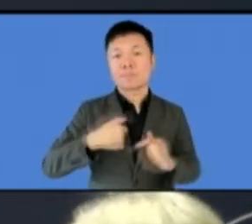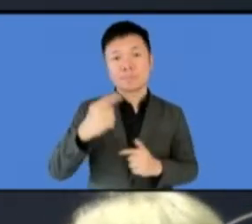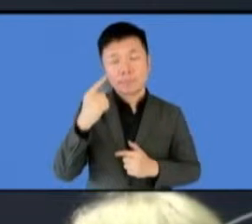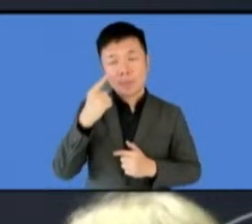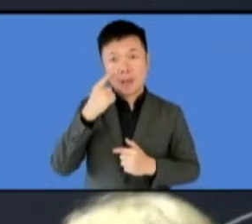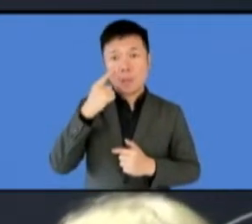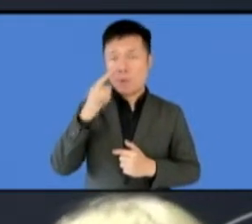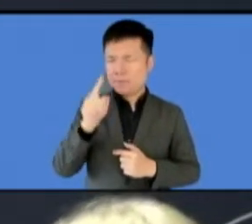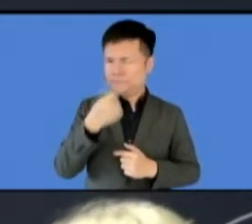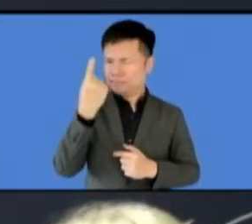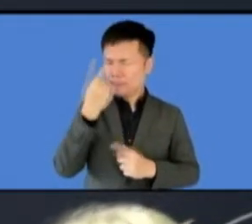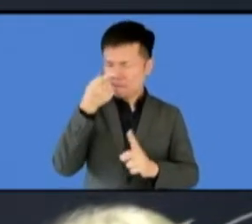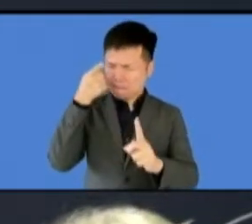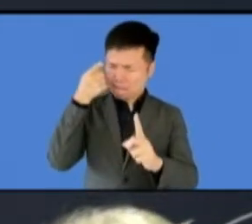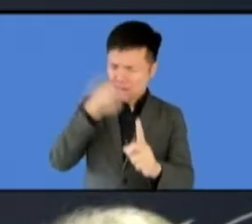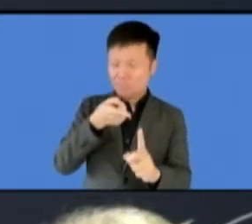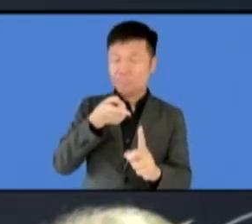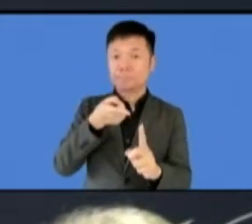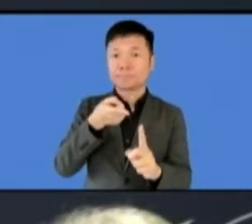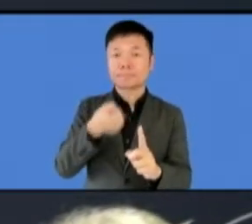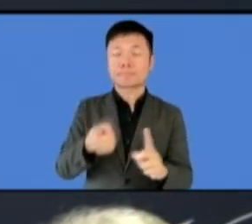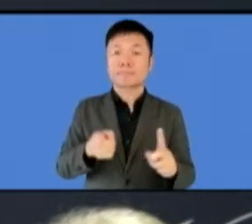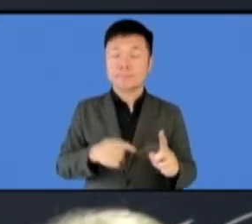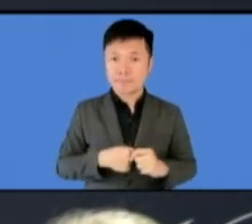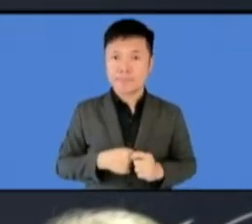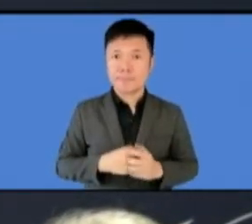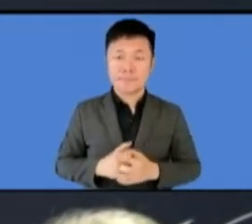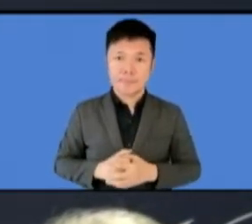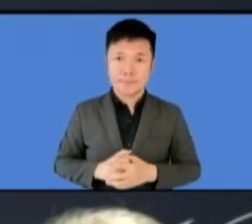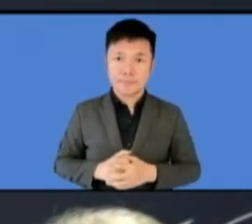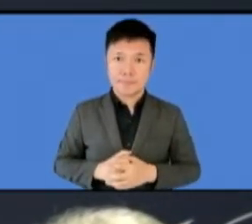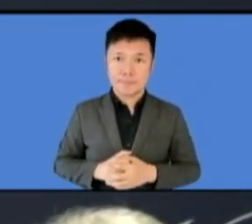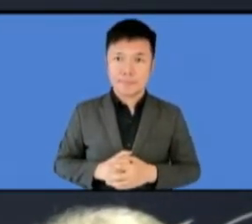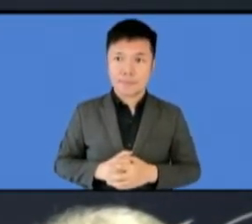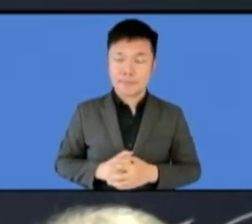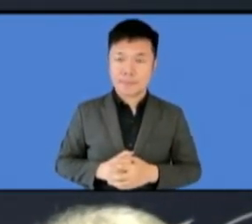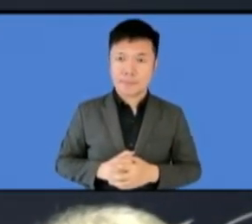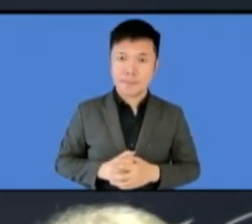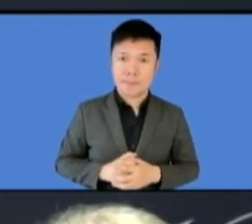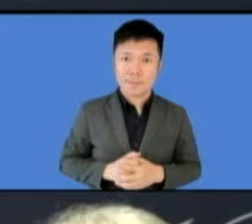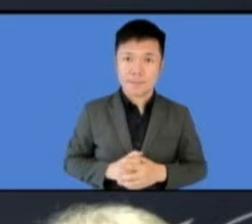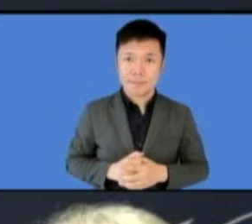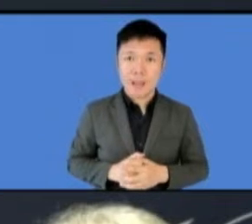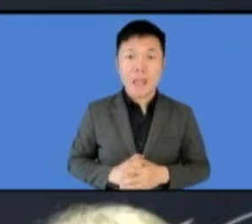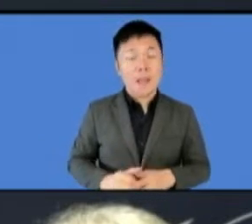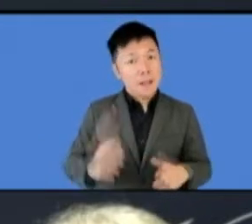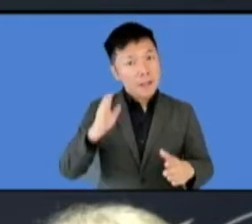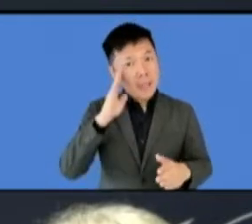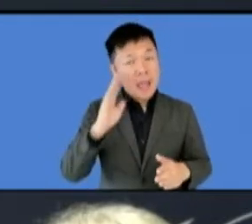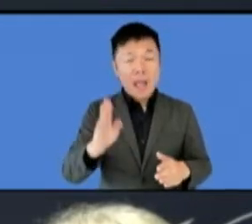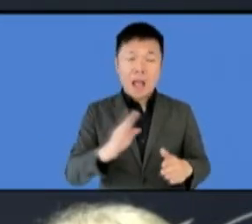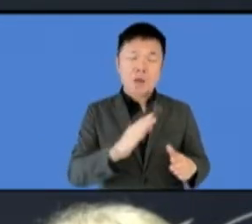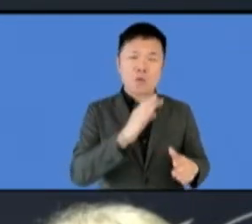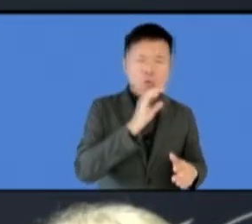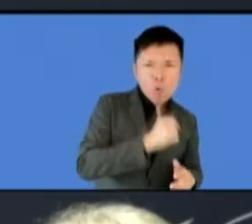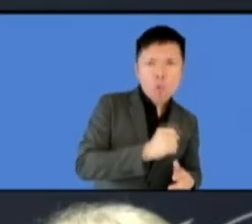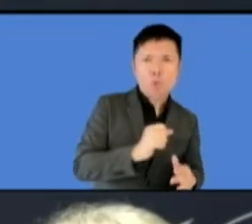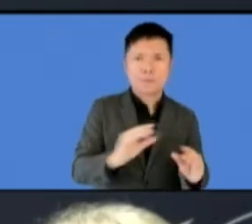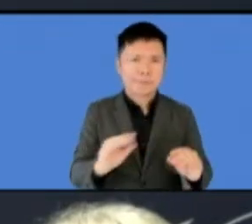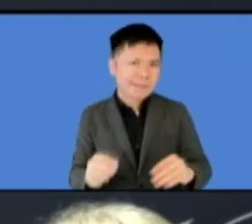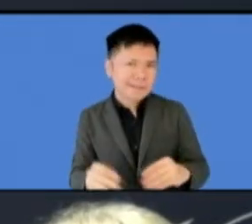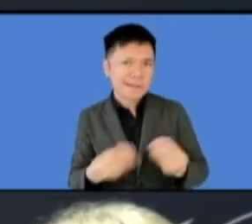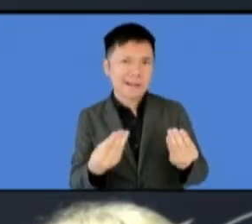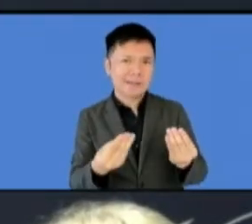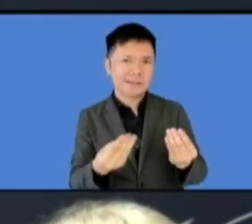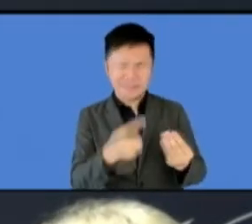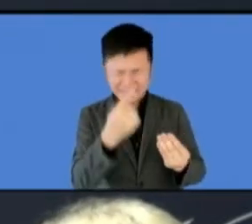is that an intergenerational approach to anything is fundamentally predicated actually on a life